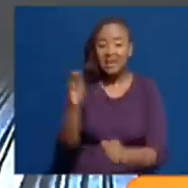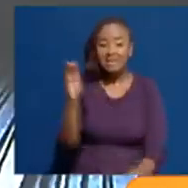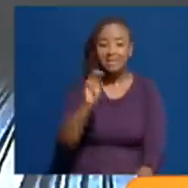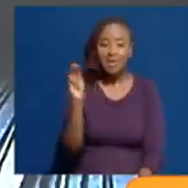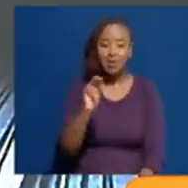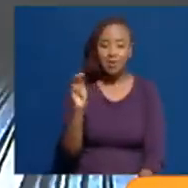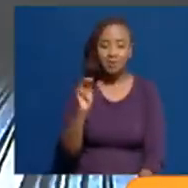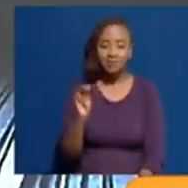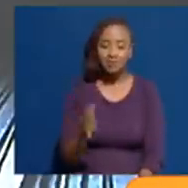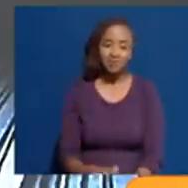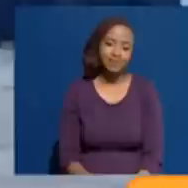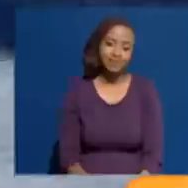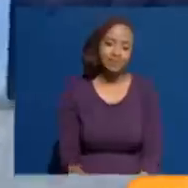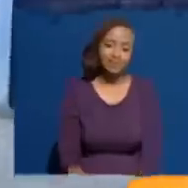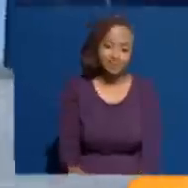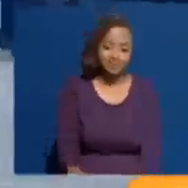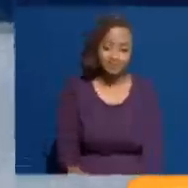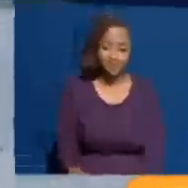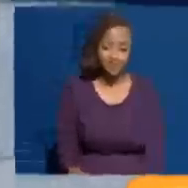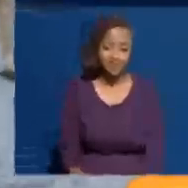more.